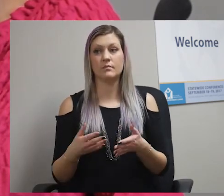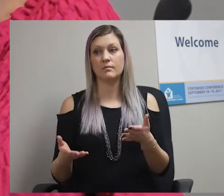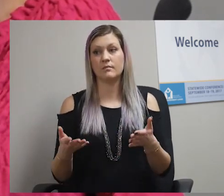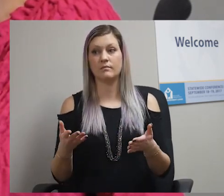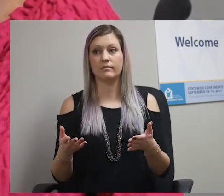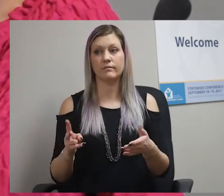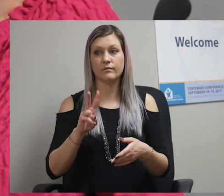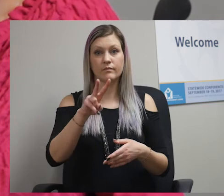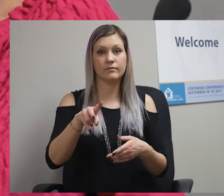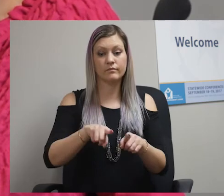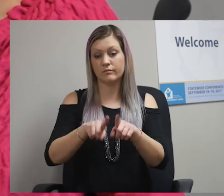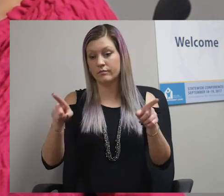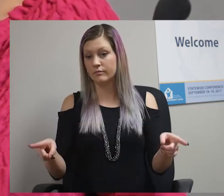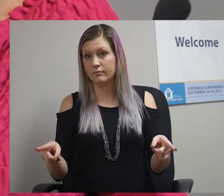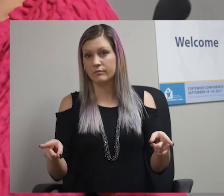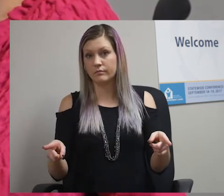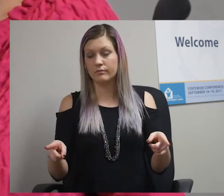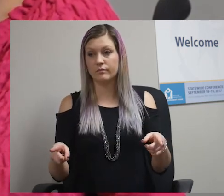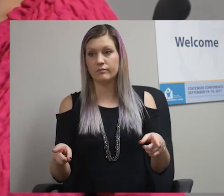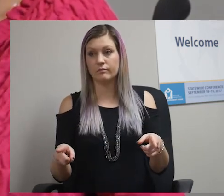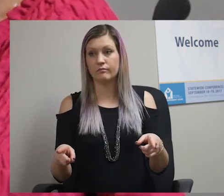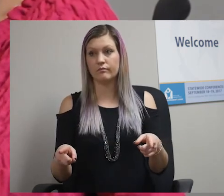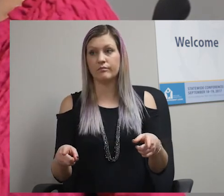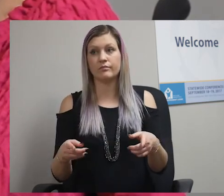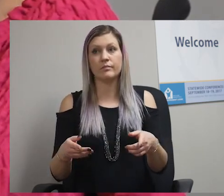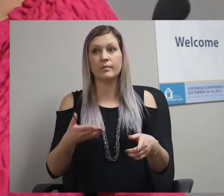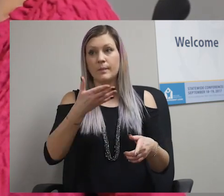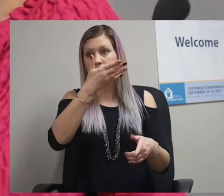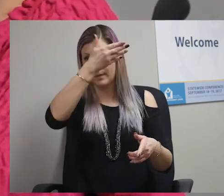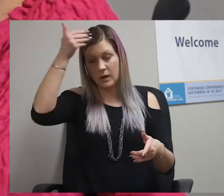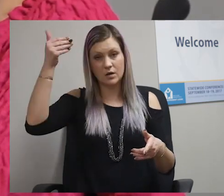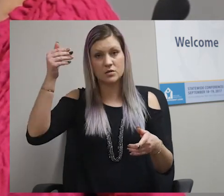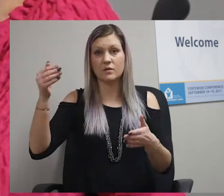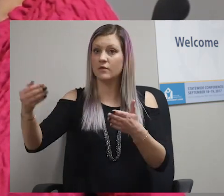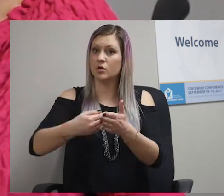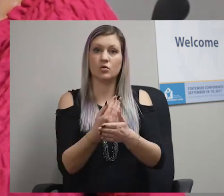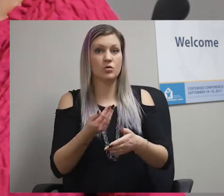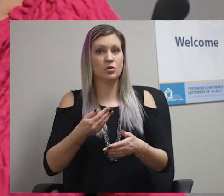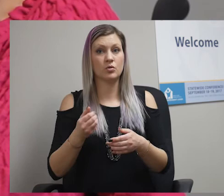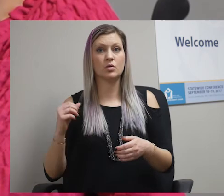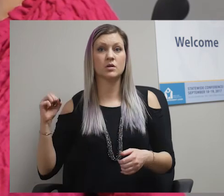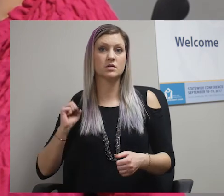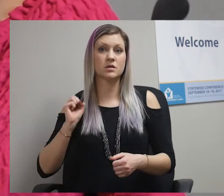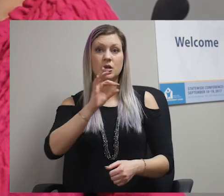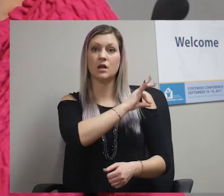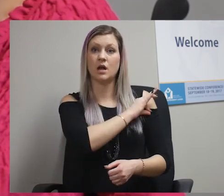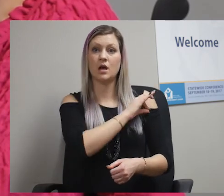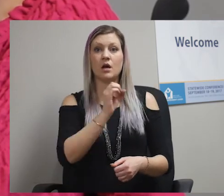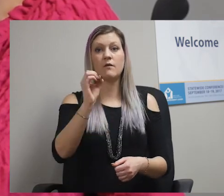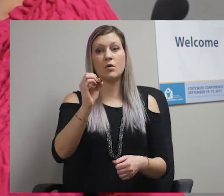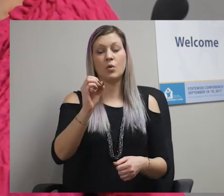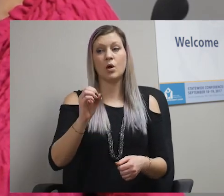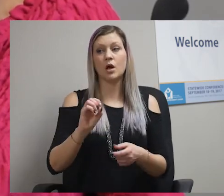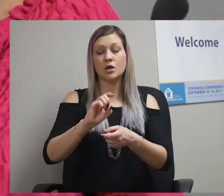you depending on how often you have staff turnover or how often your needs change. if you've had the same staff